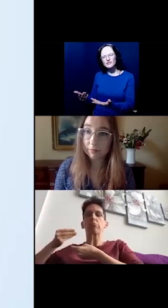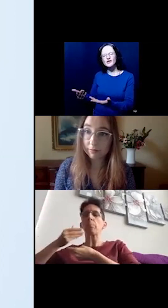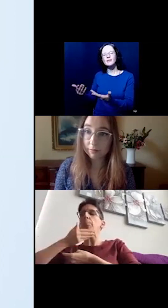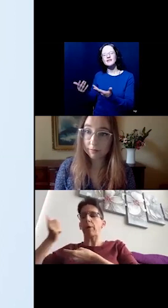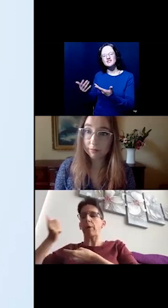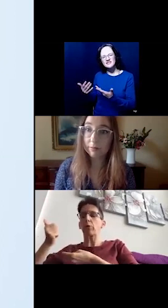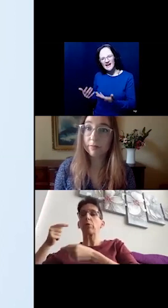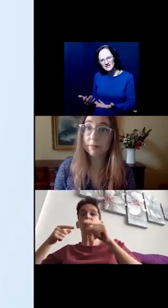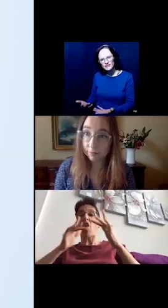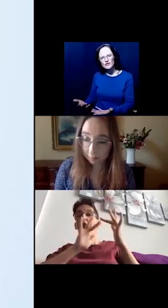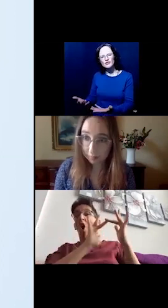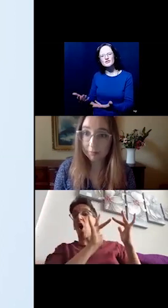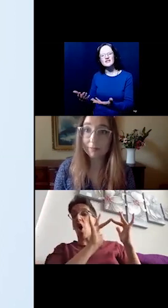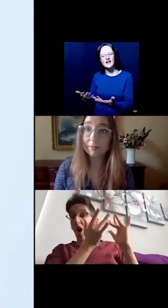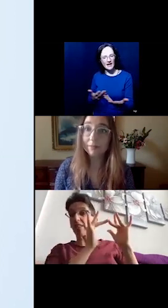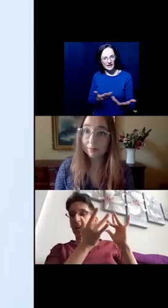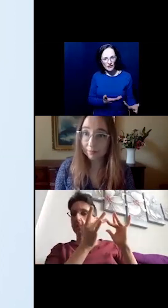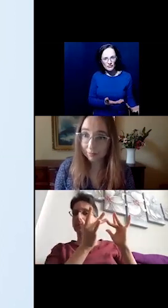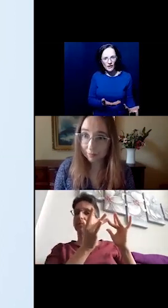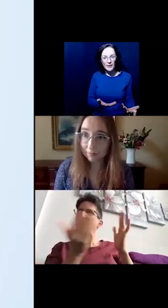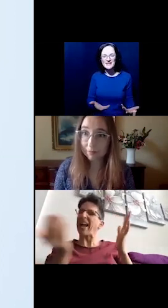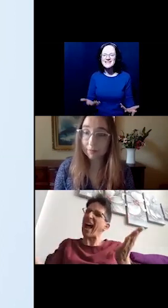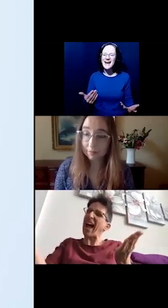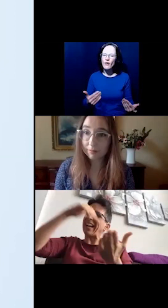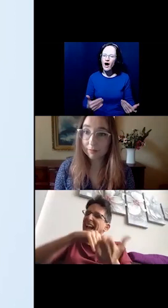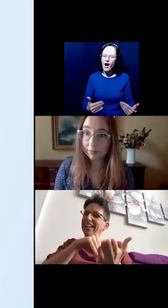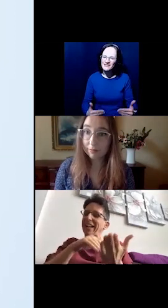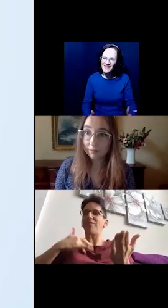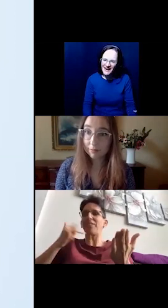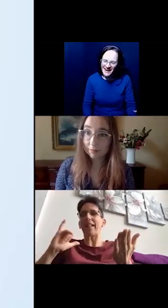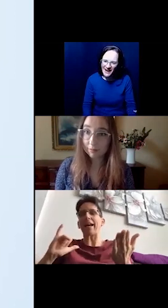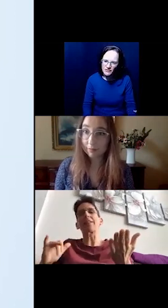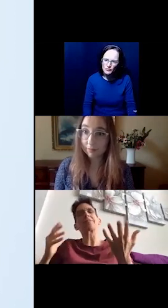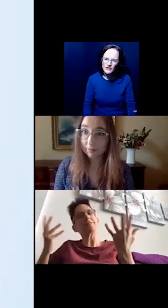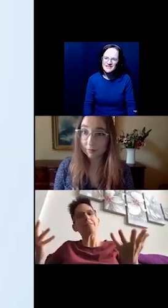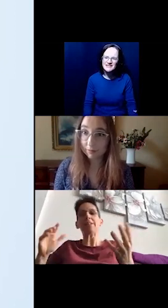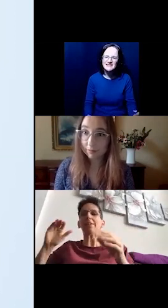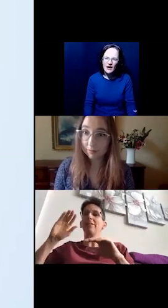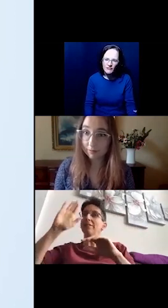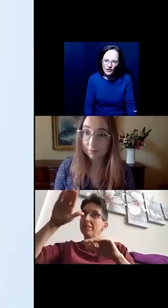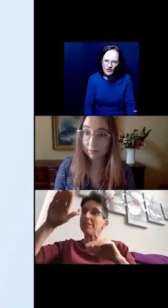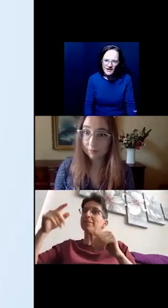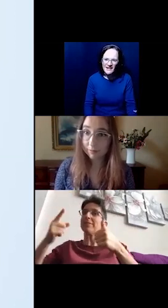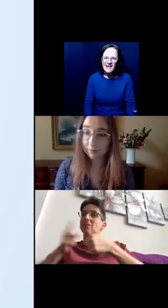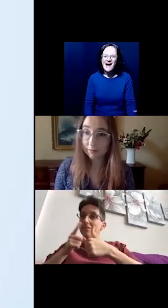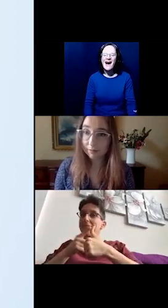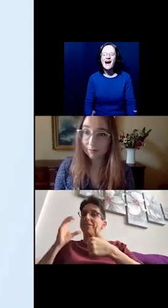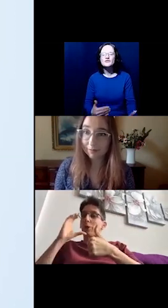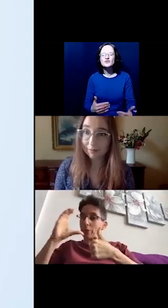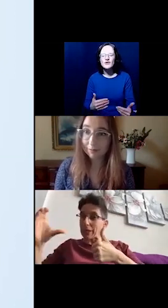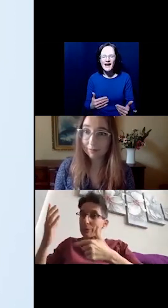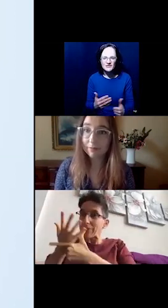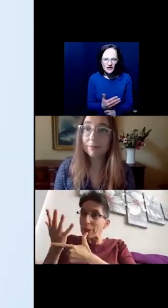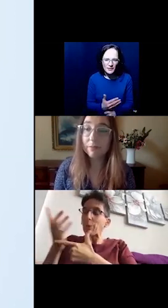for accommodations, asking for those things, I went through all that. But now online, I have to rediscover how